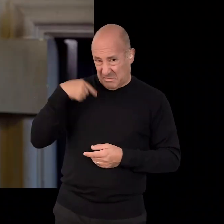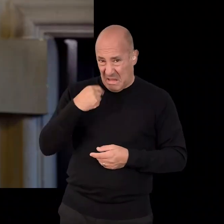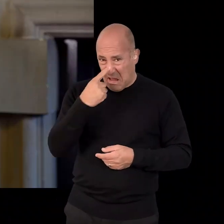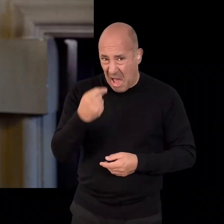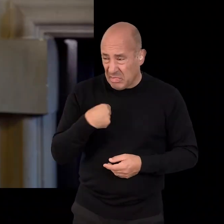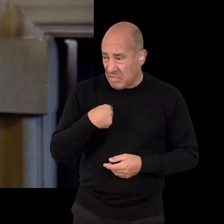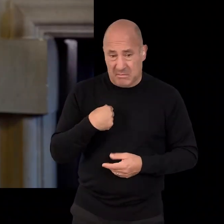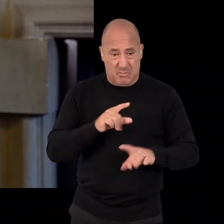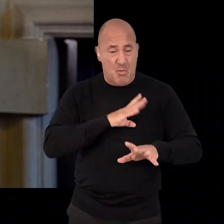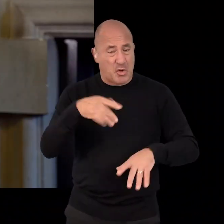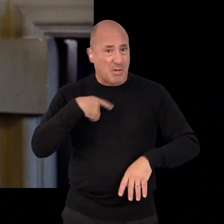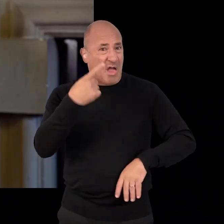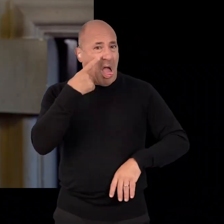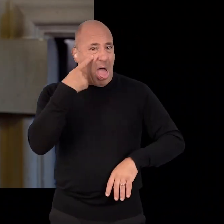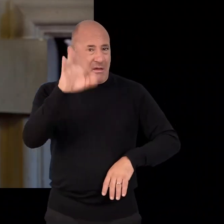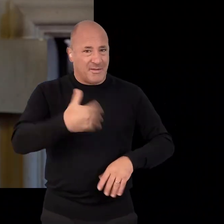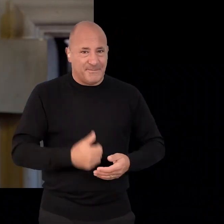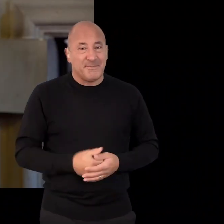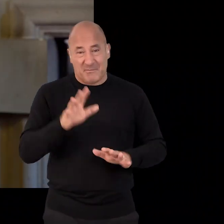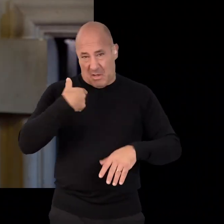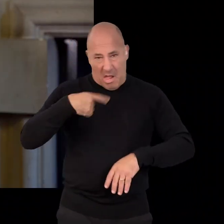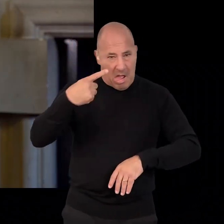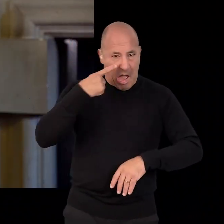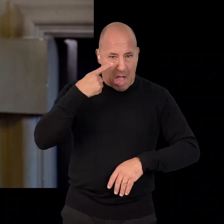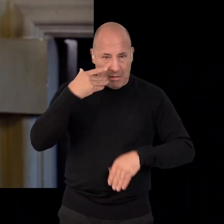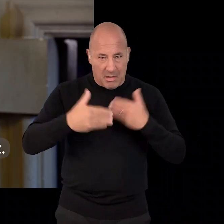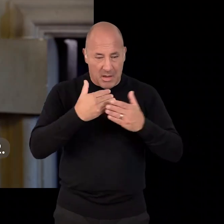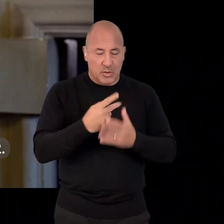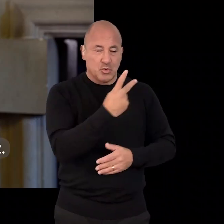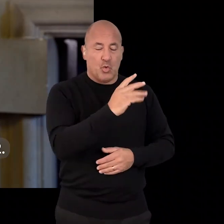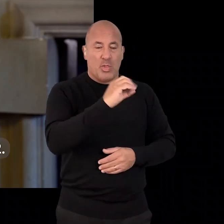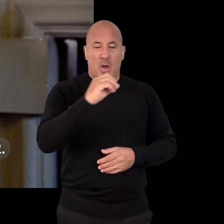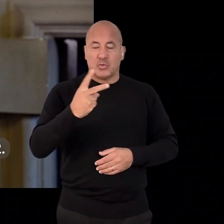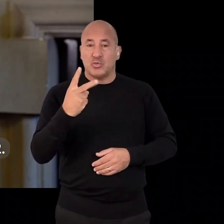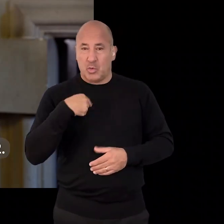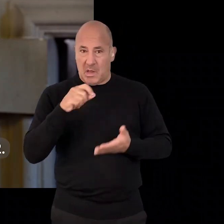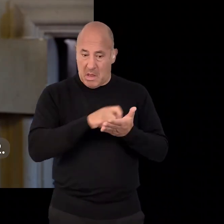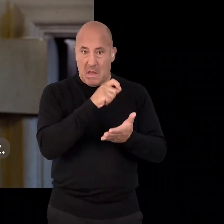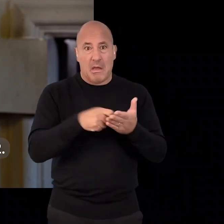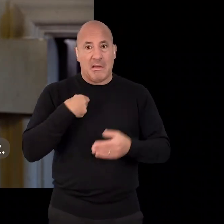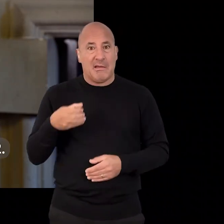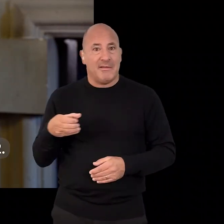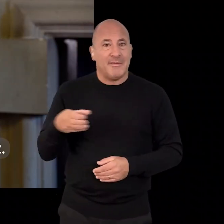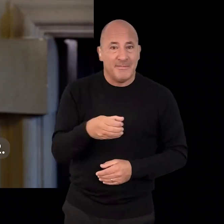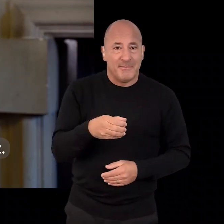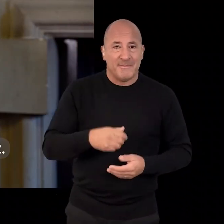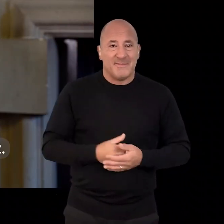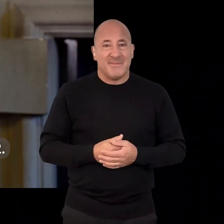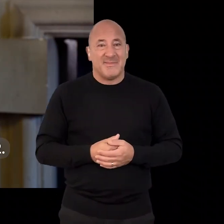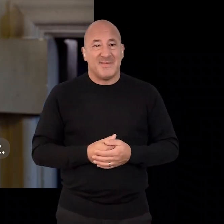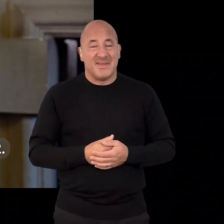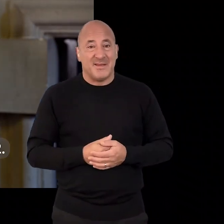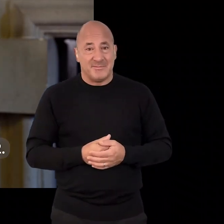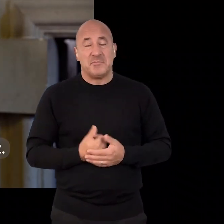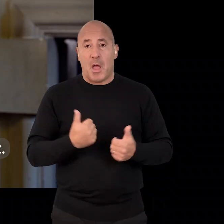Well, if he thinks I can do it, let's give it a go. So I gave it a go and I got elected, and that